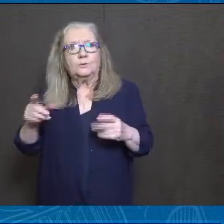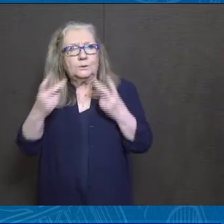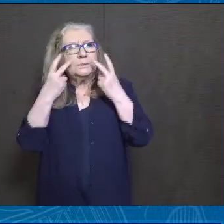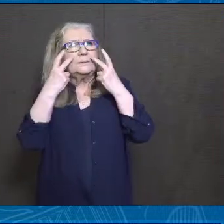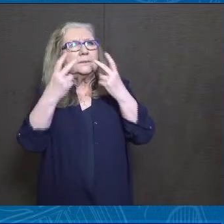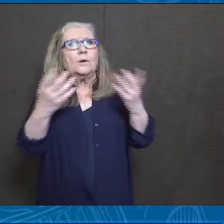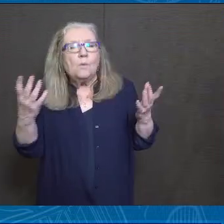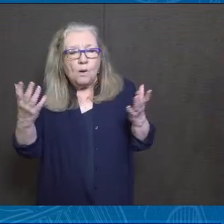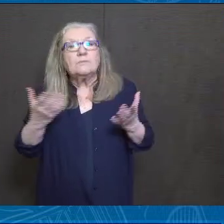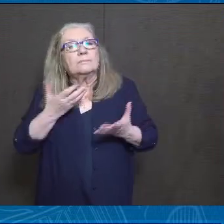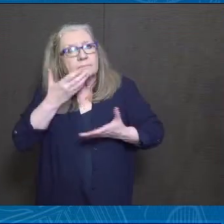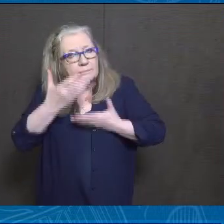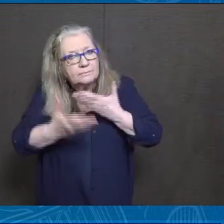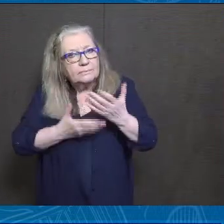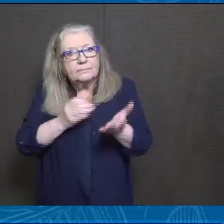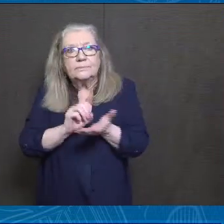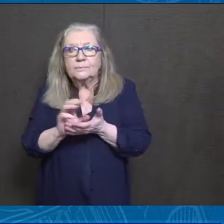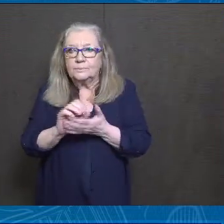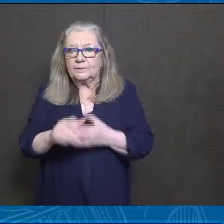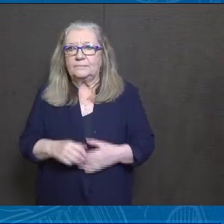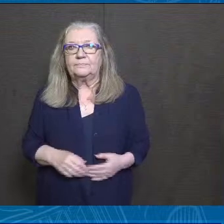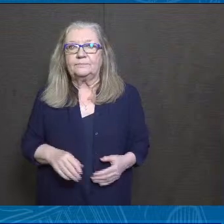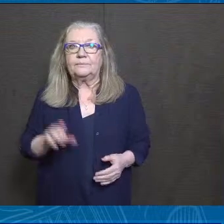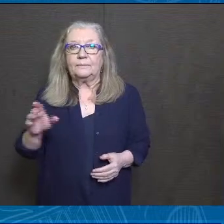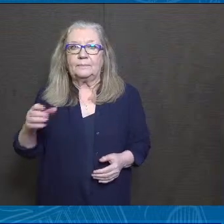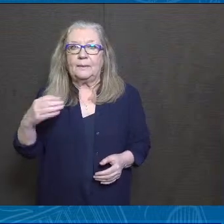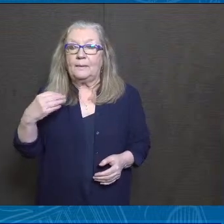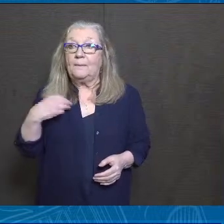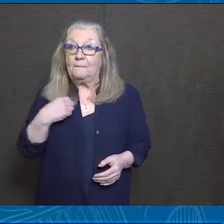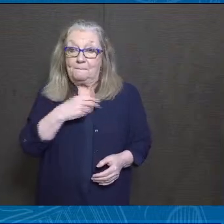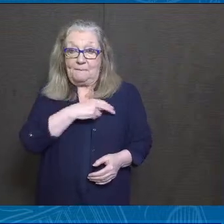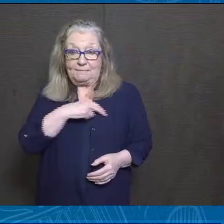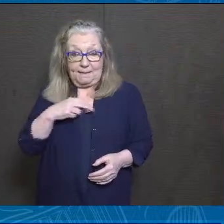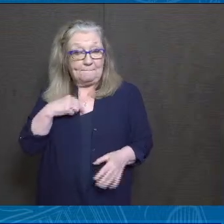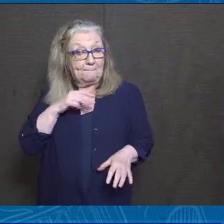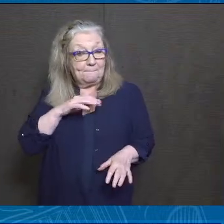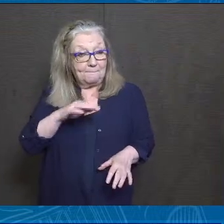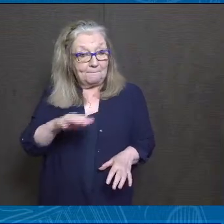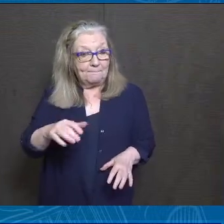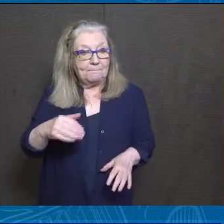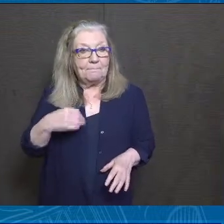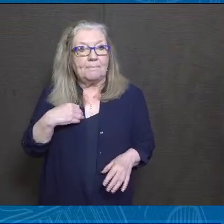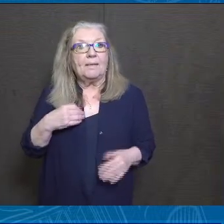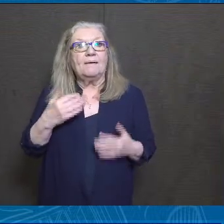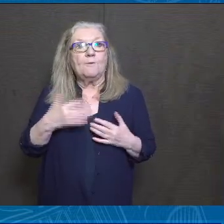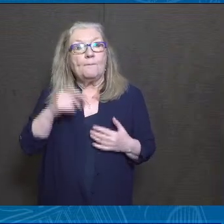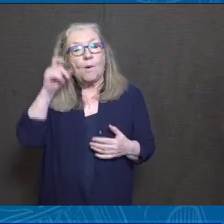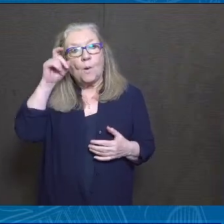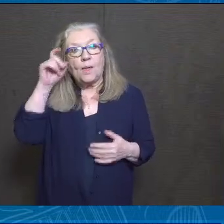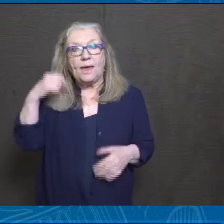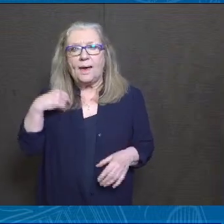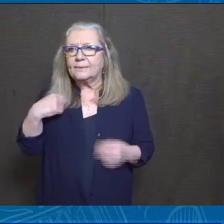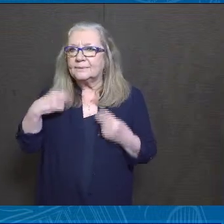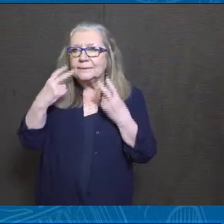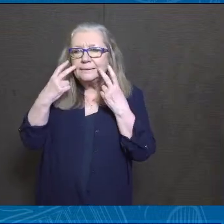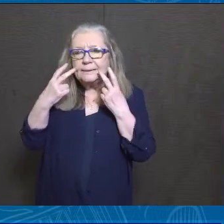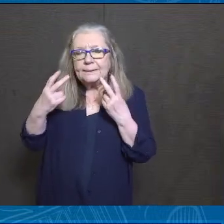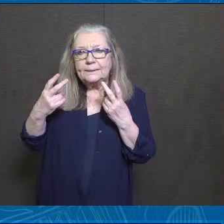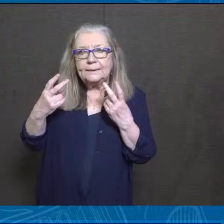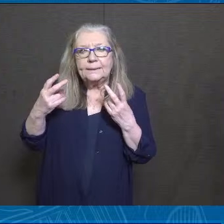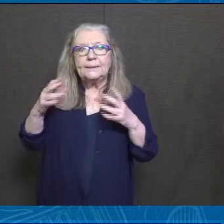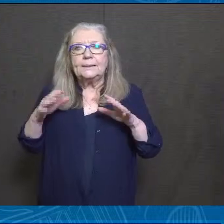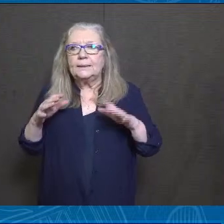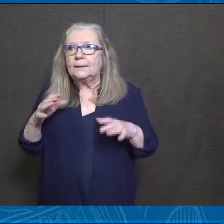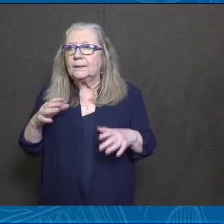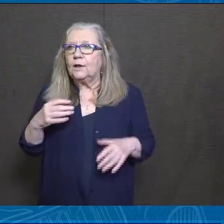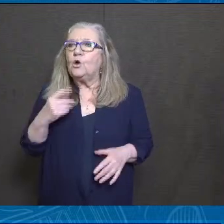distinctive. Hi everyone, my name is Basanjaral. I'm from Mongolia. And I see a